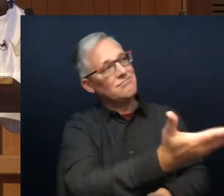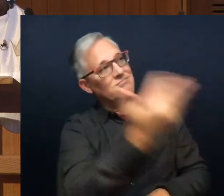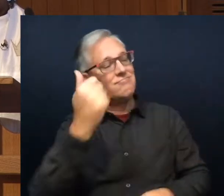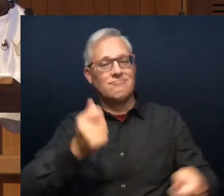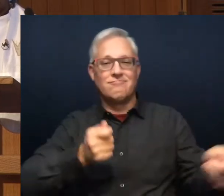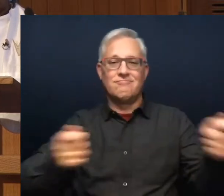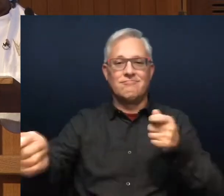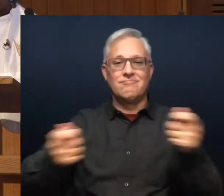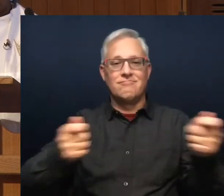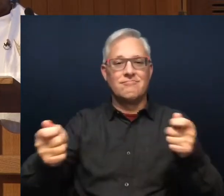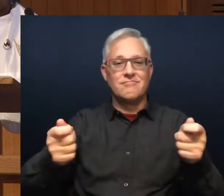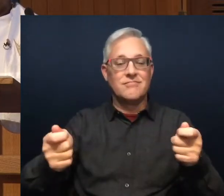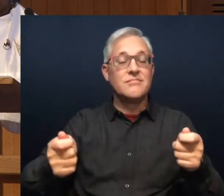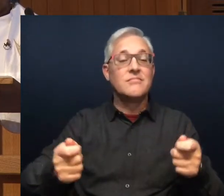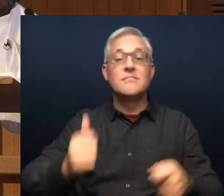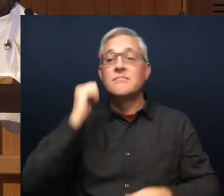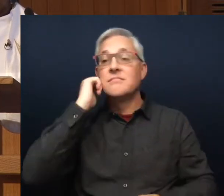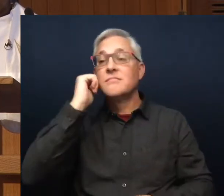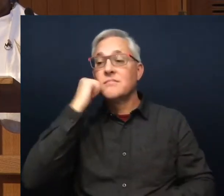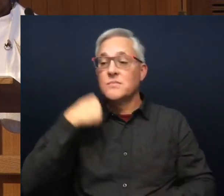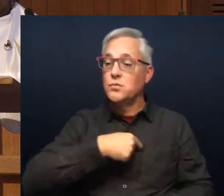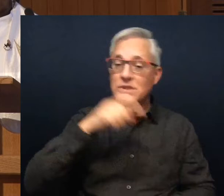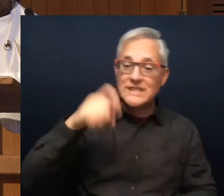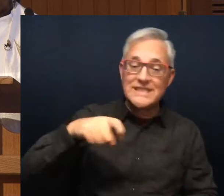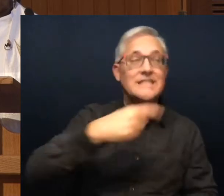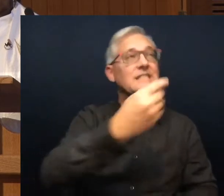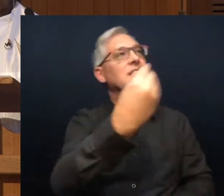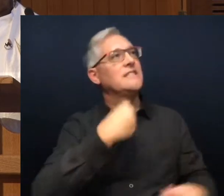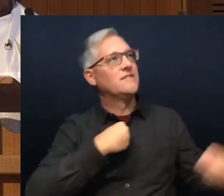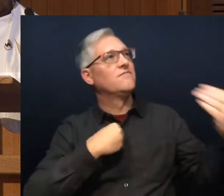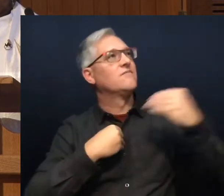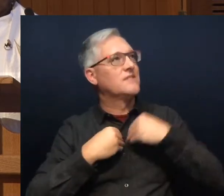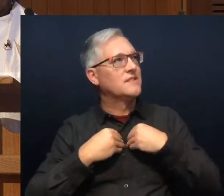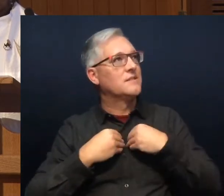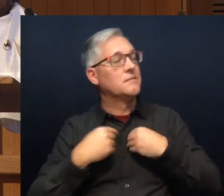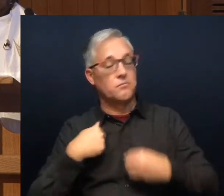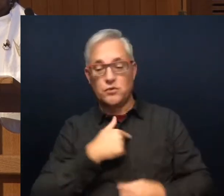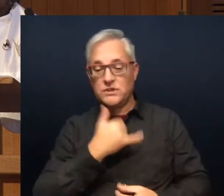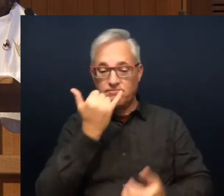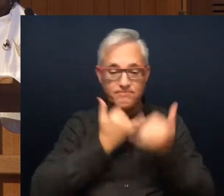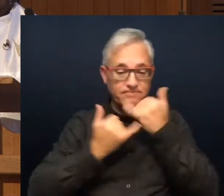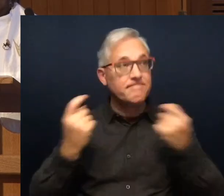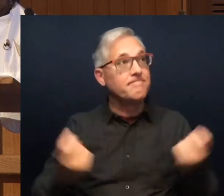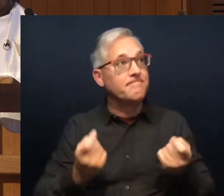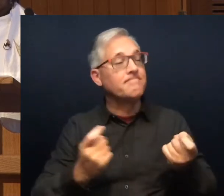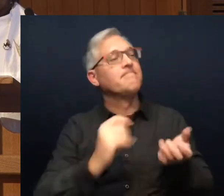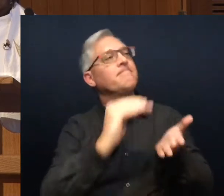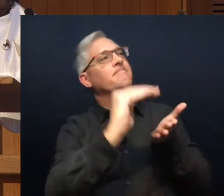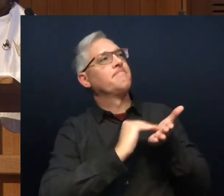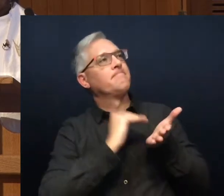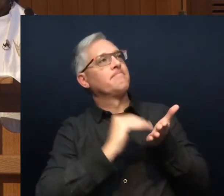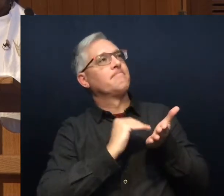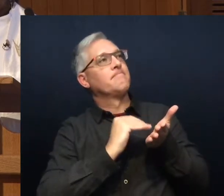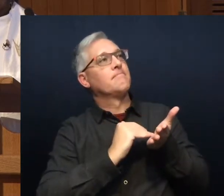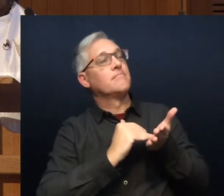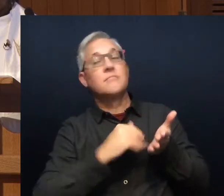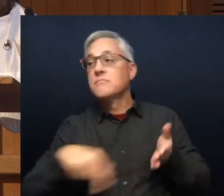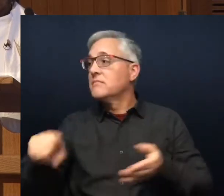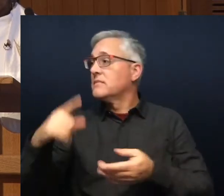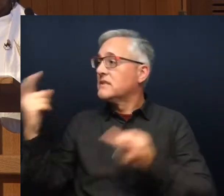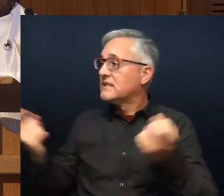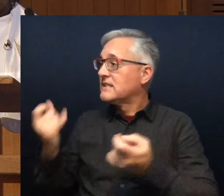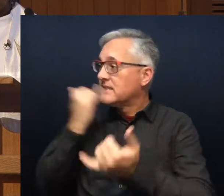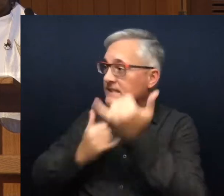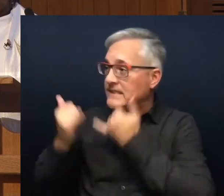in heaven. Give us today our daily bread. Forgive us our sins, as we forgive those who